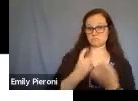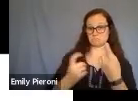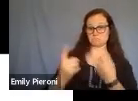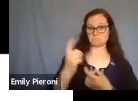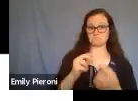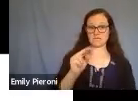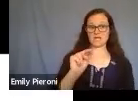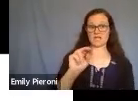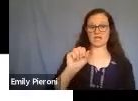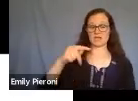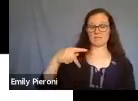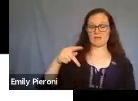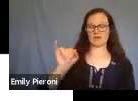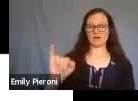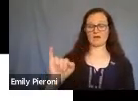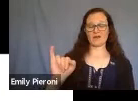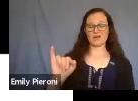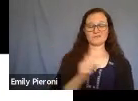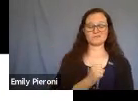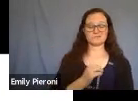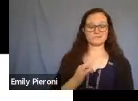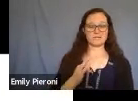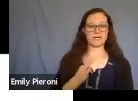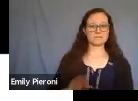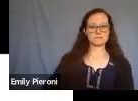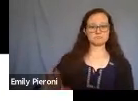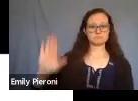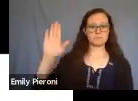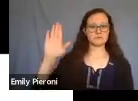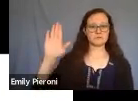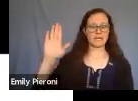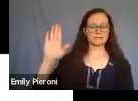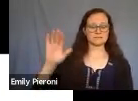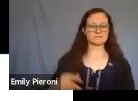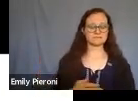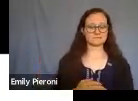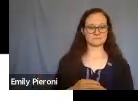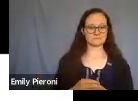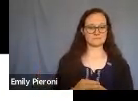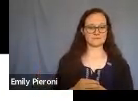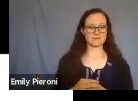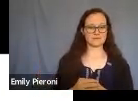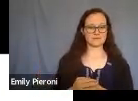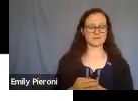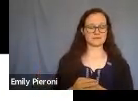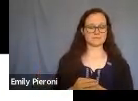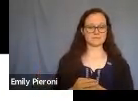NAPI, just let me see a raised hand, and I'll throw it over to you.